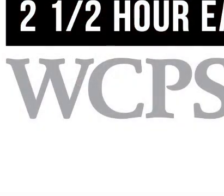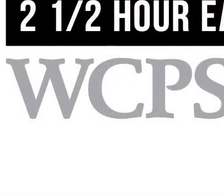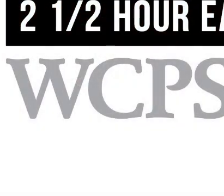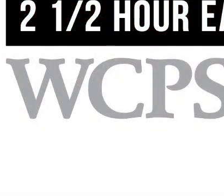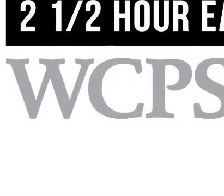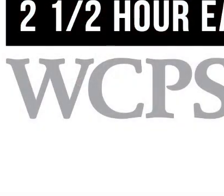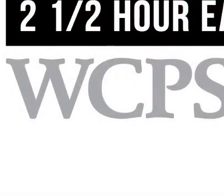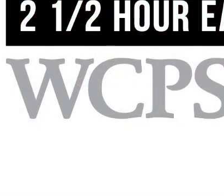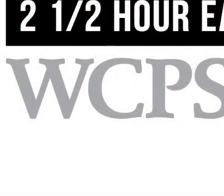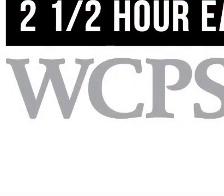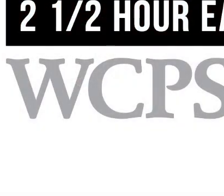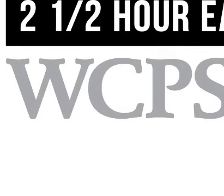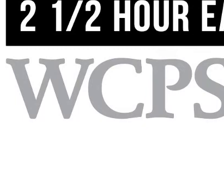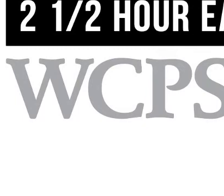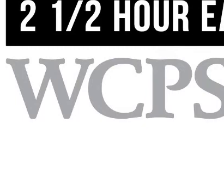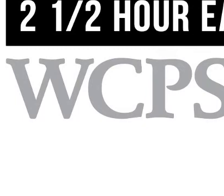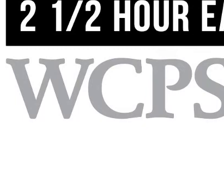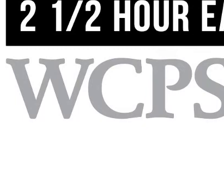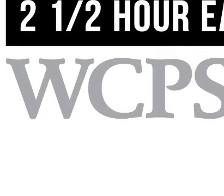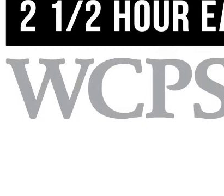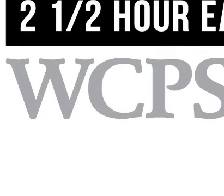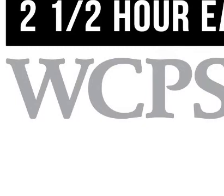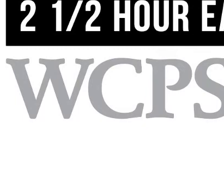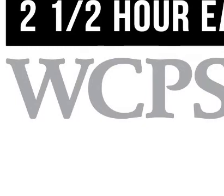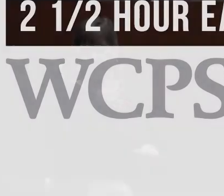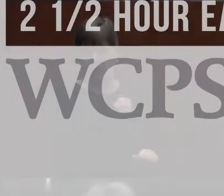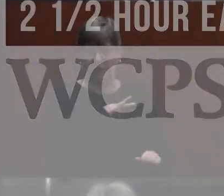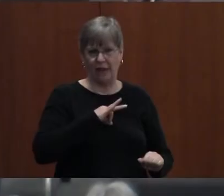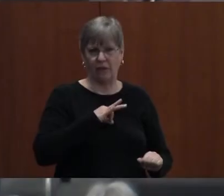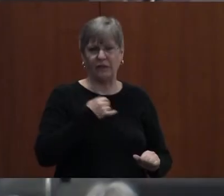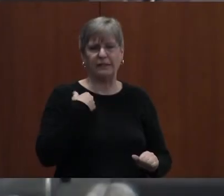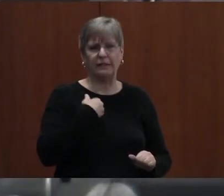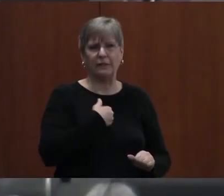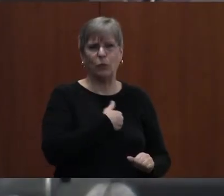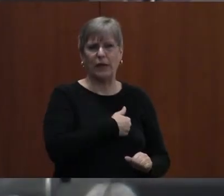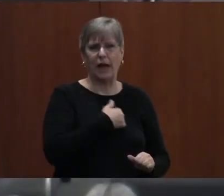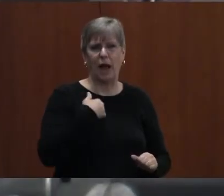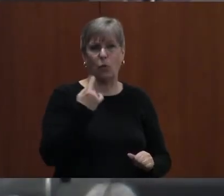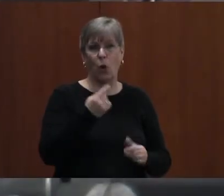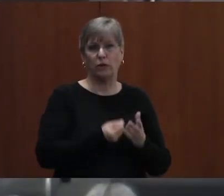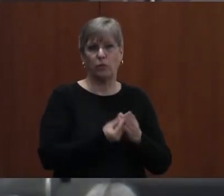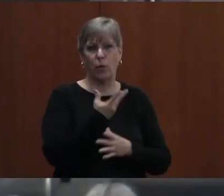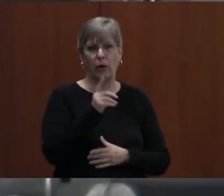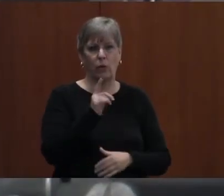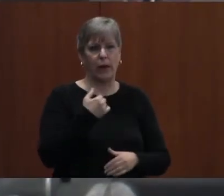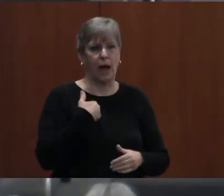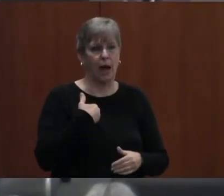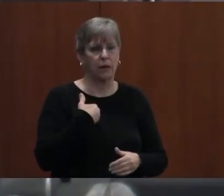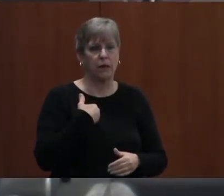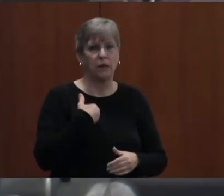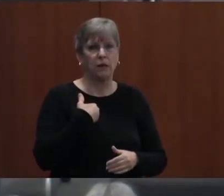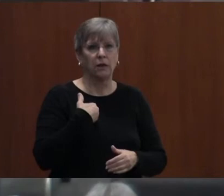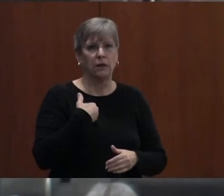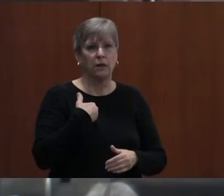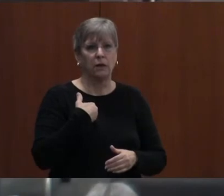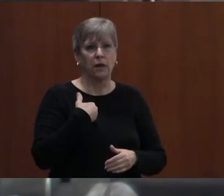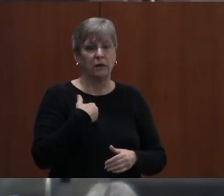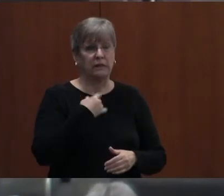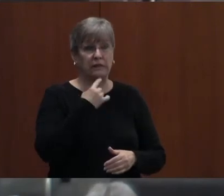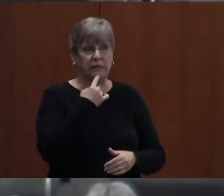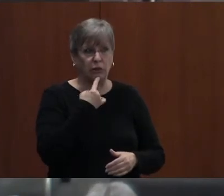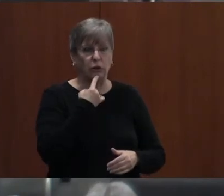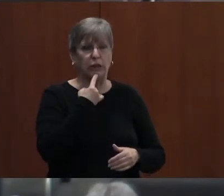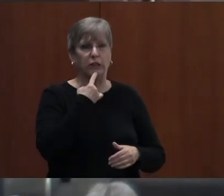And there's always a potential. I tell staff, it seems like we had one spring where we had a severe